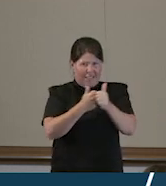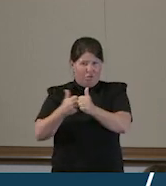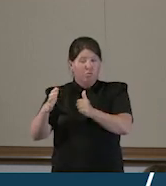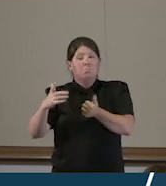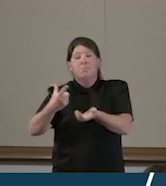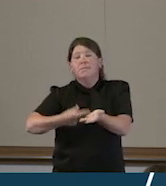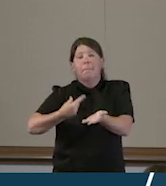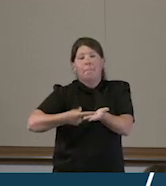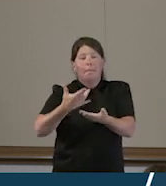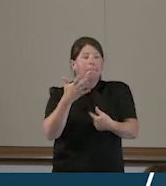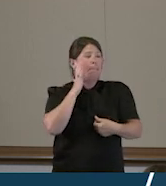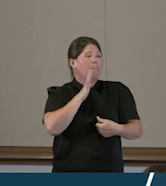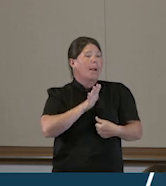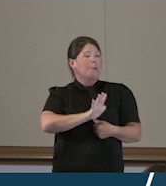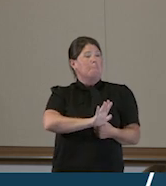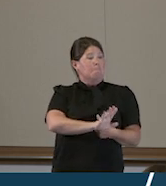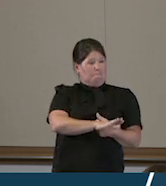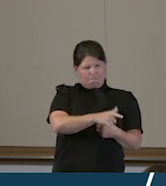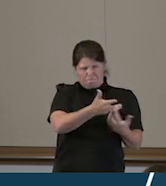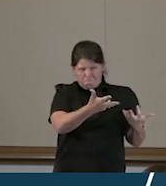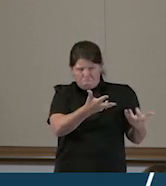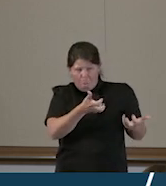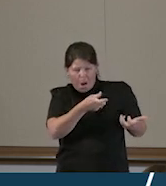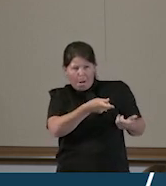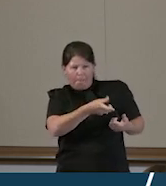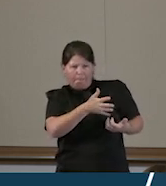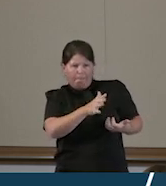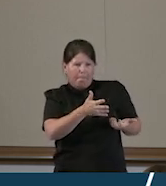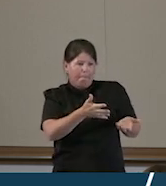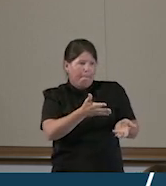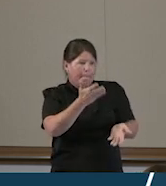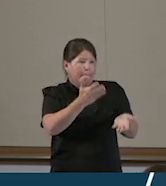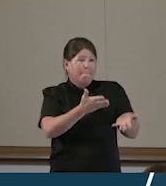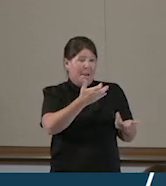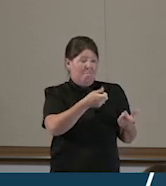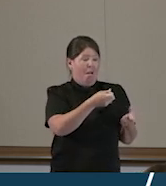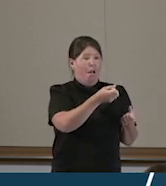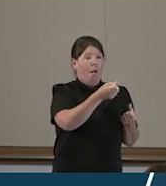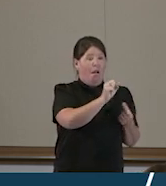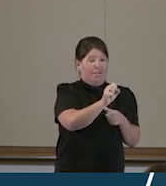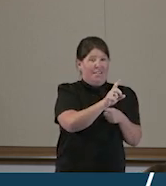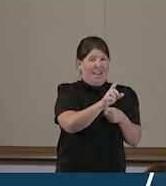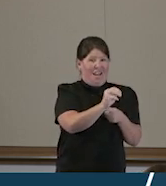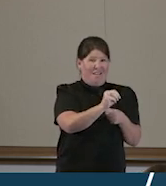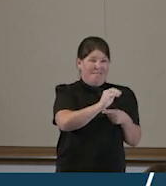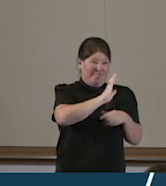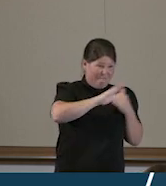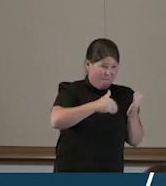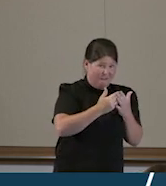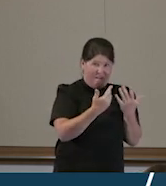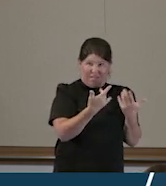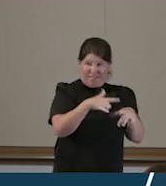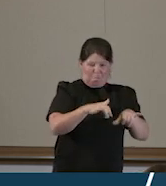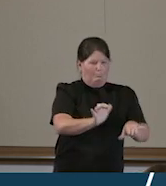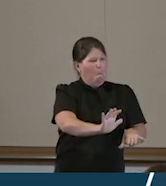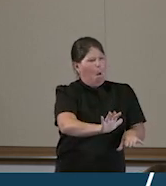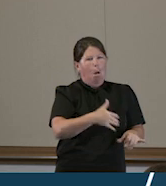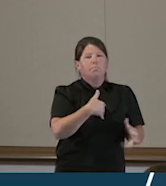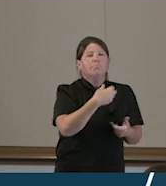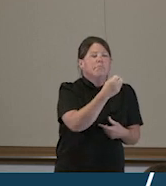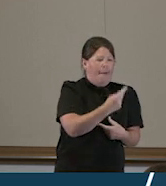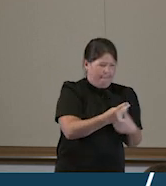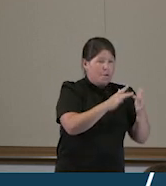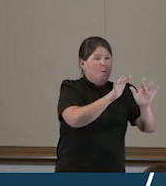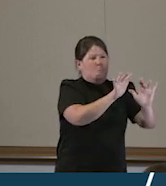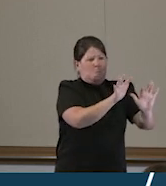okay, you want to do half of it for this appointment and then we'll do the other half next week. Or